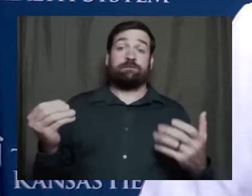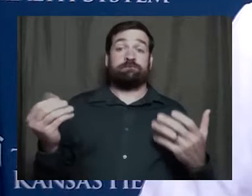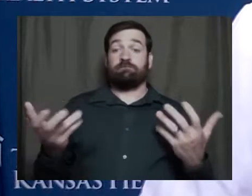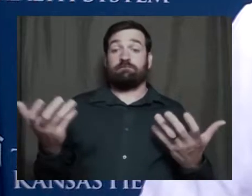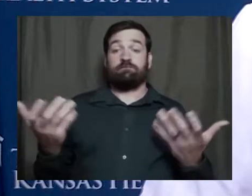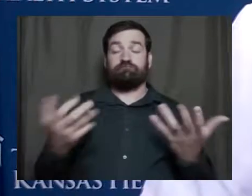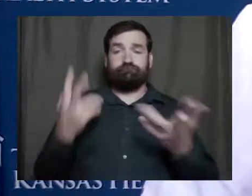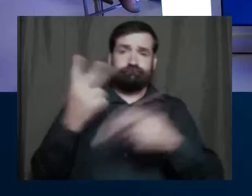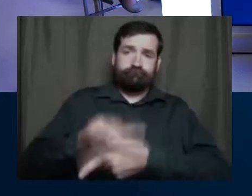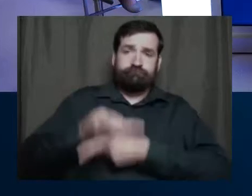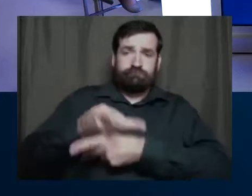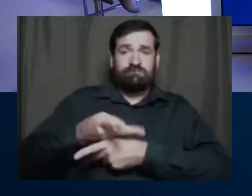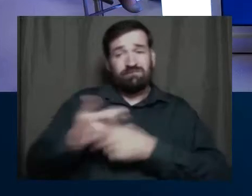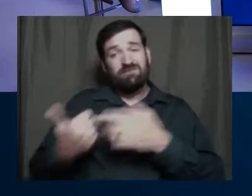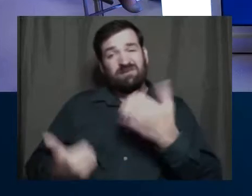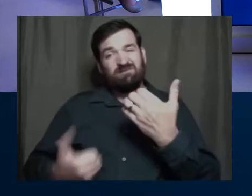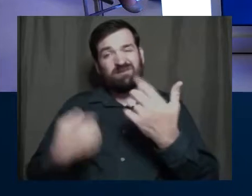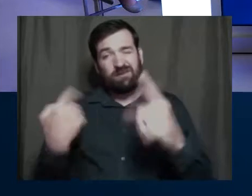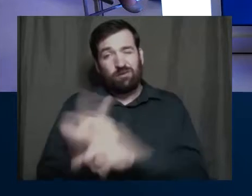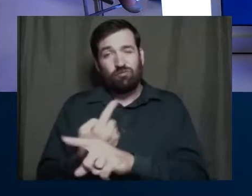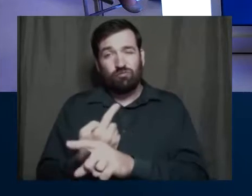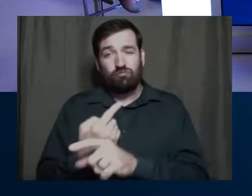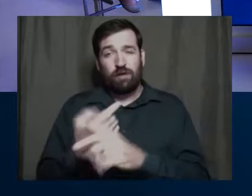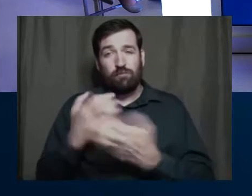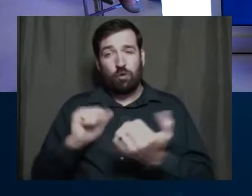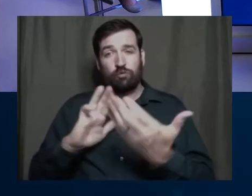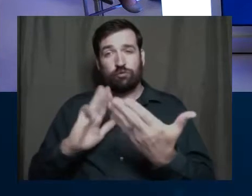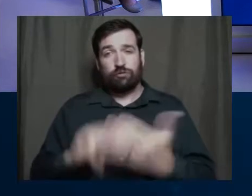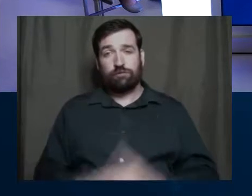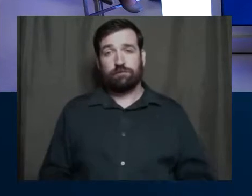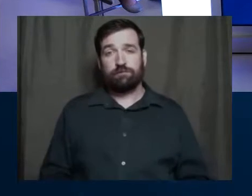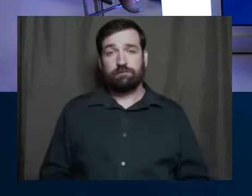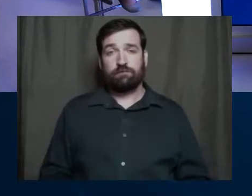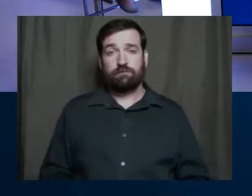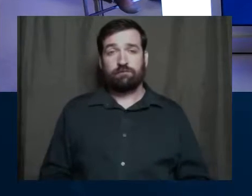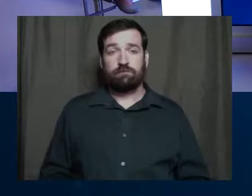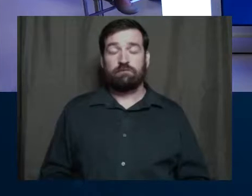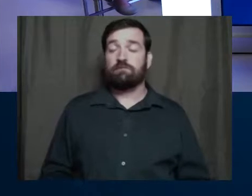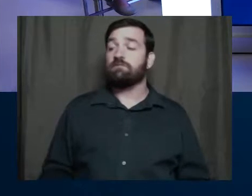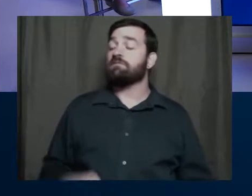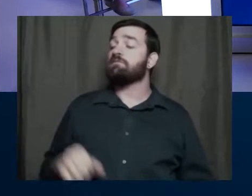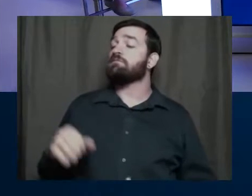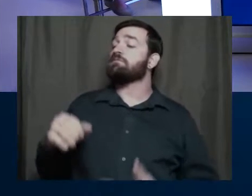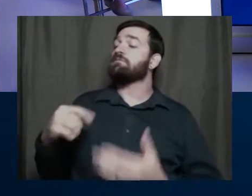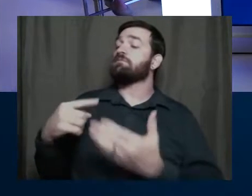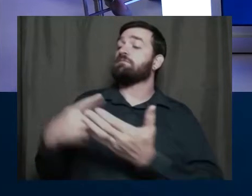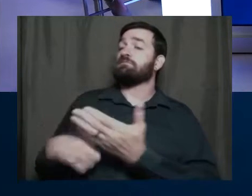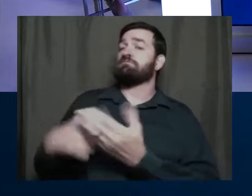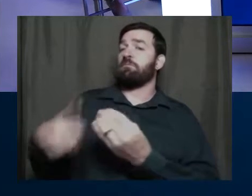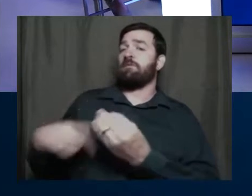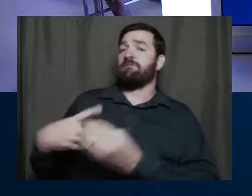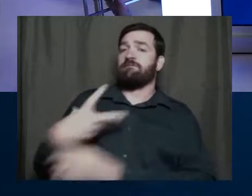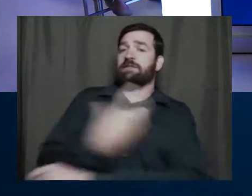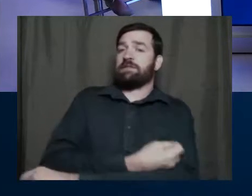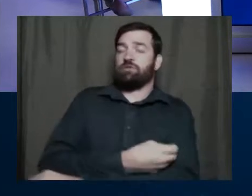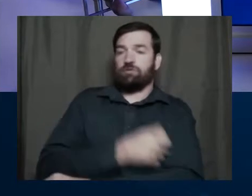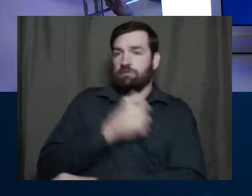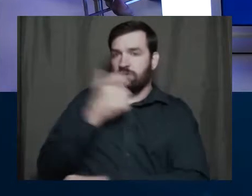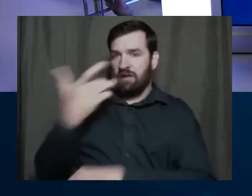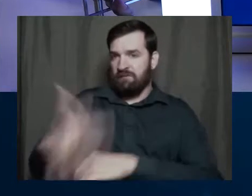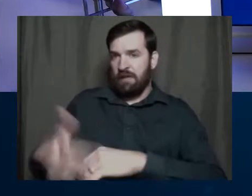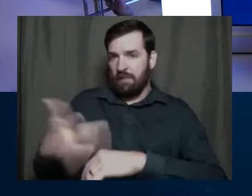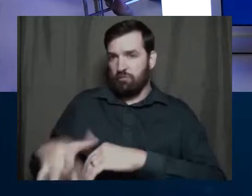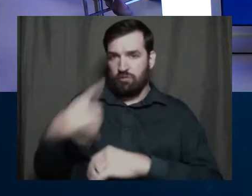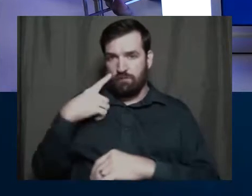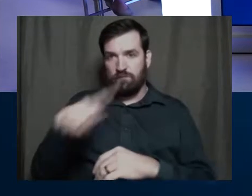really the right approach. Guys, you mentioned that vaccination was not available, of course, to those kids 12 and